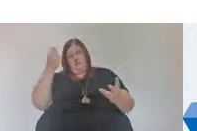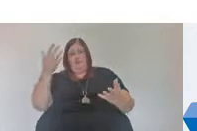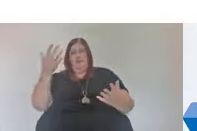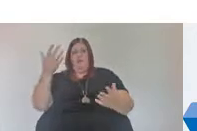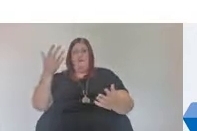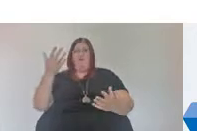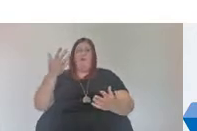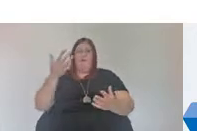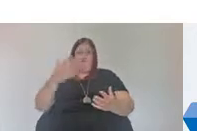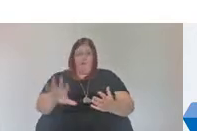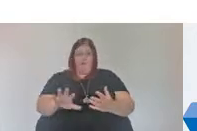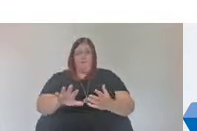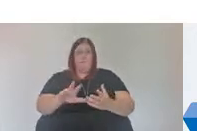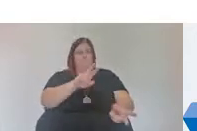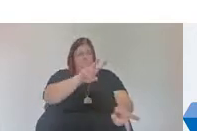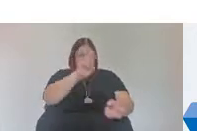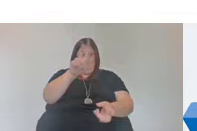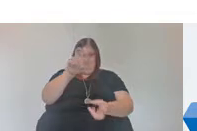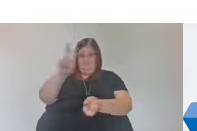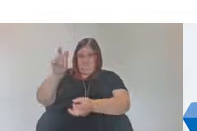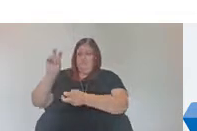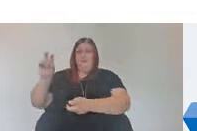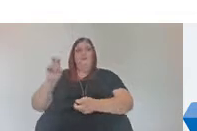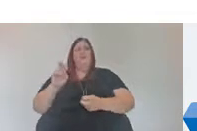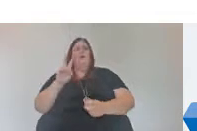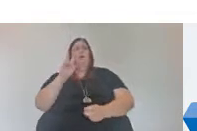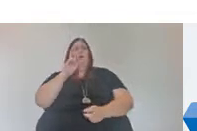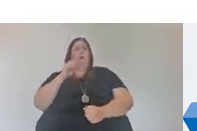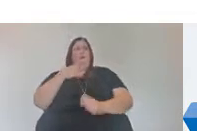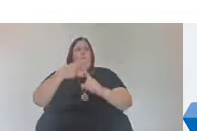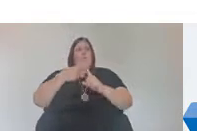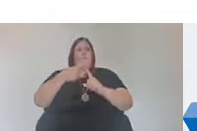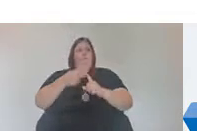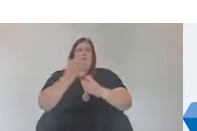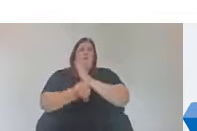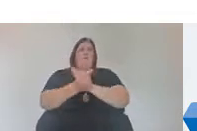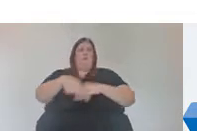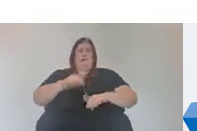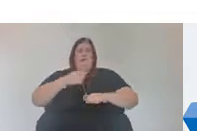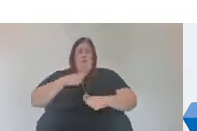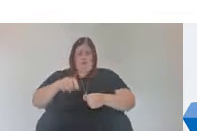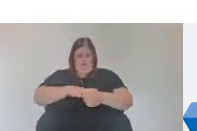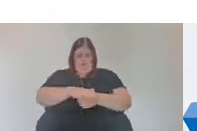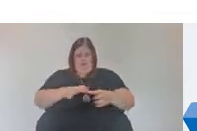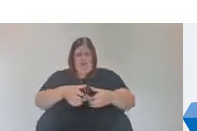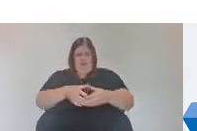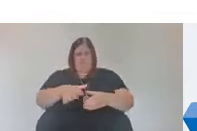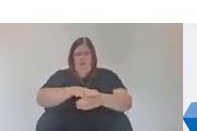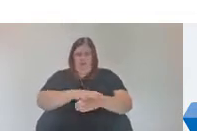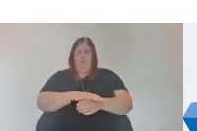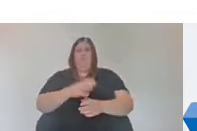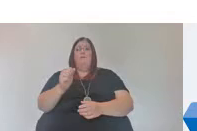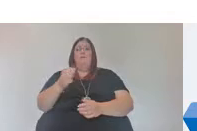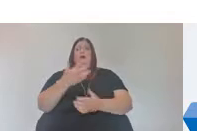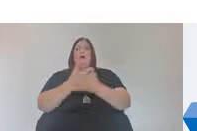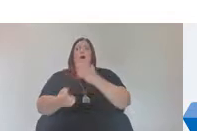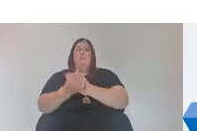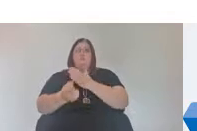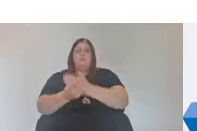seizing some of the positives that have come from a very, very difficult situation with COVID. The opportunity